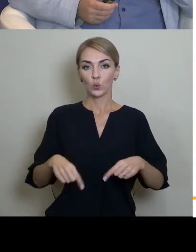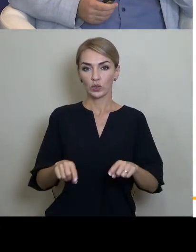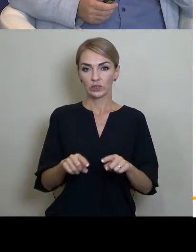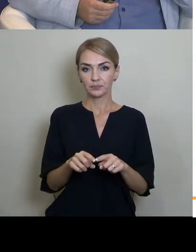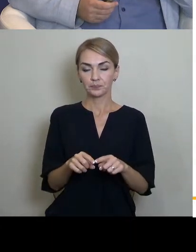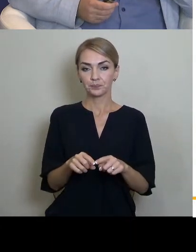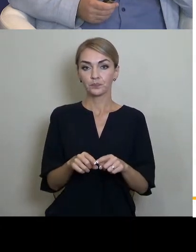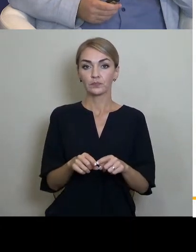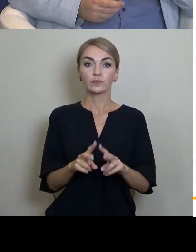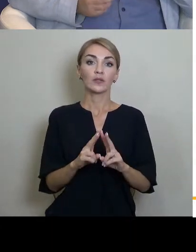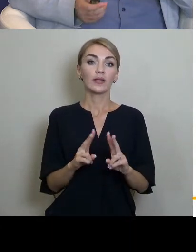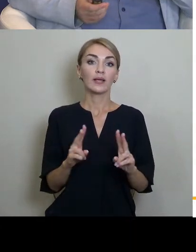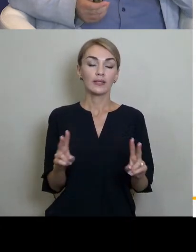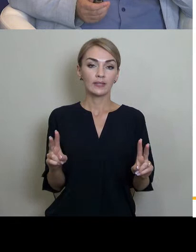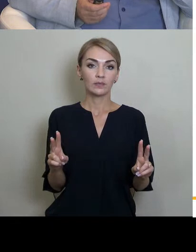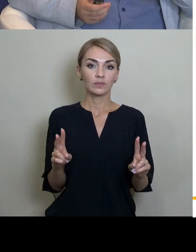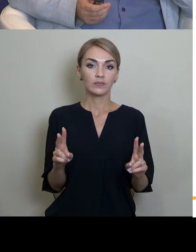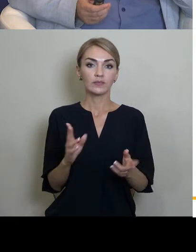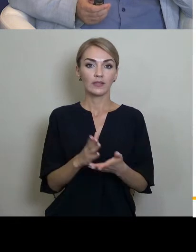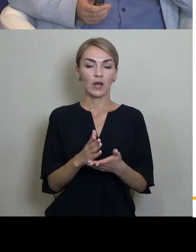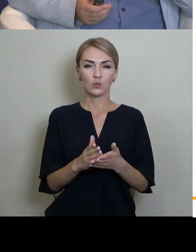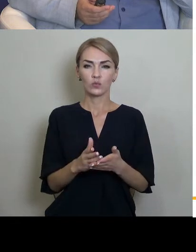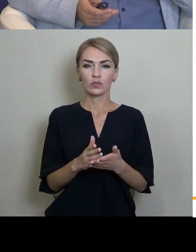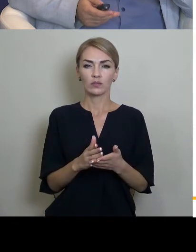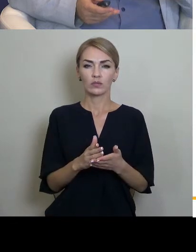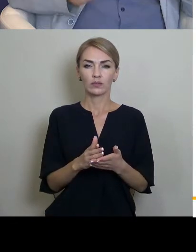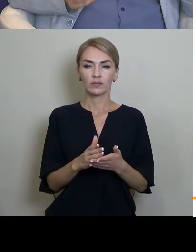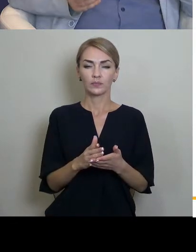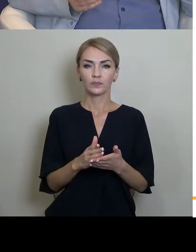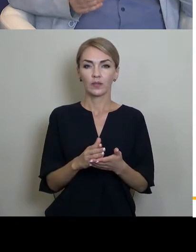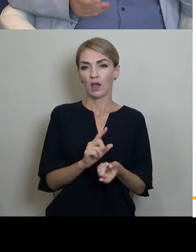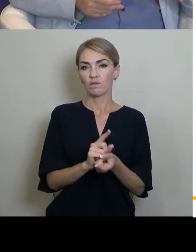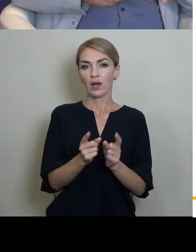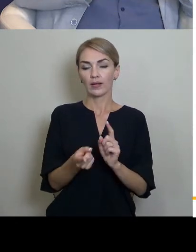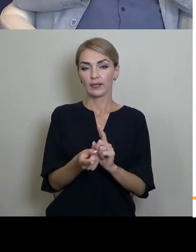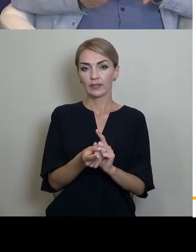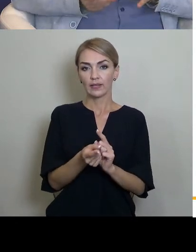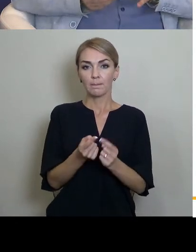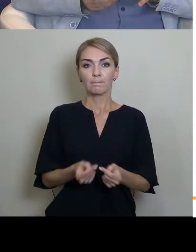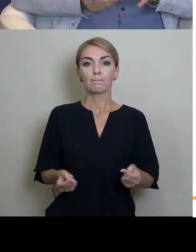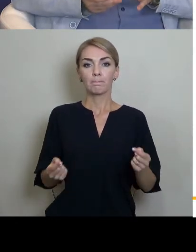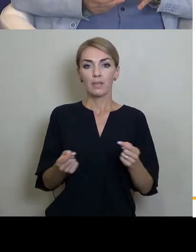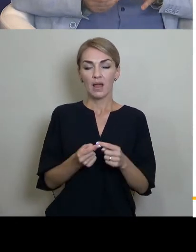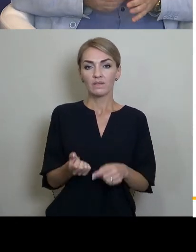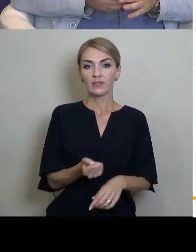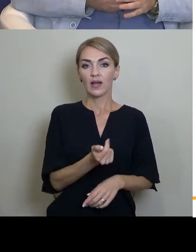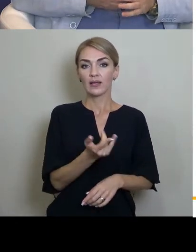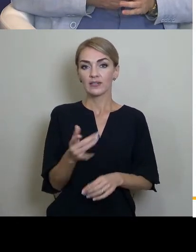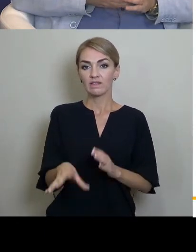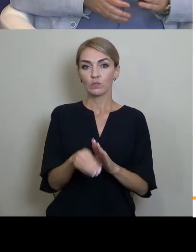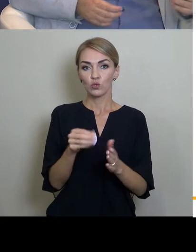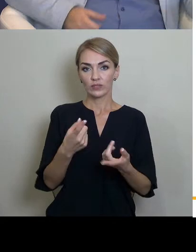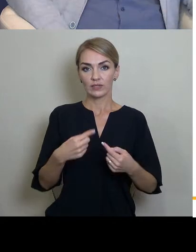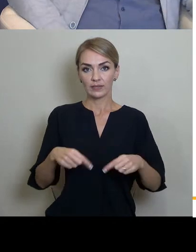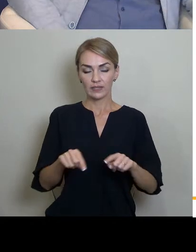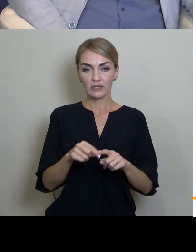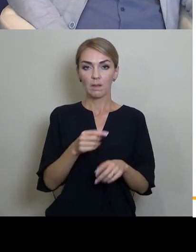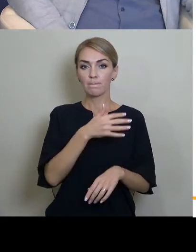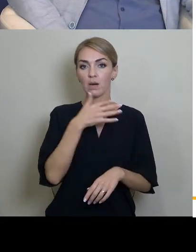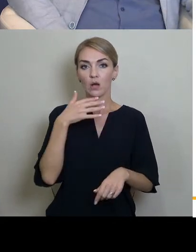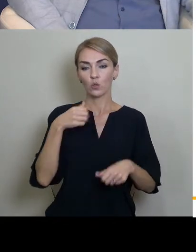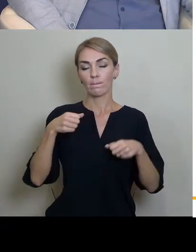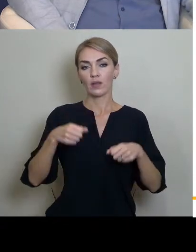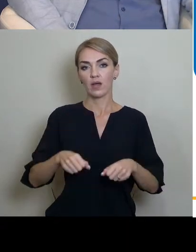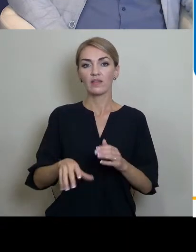multi-mandate constituencies that are composed from the polling stations, or polling stations